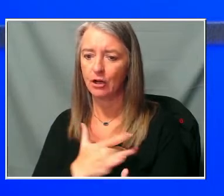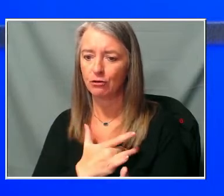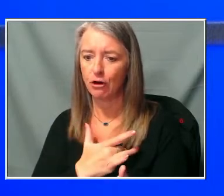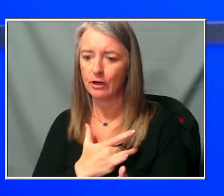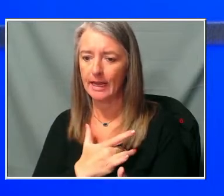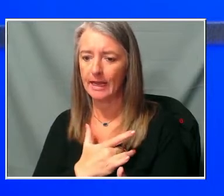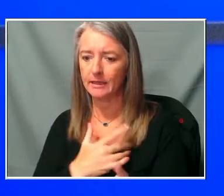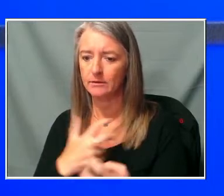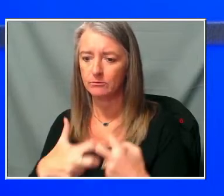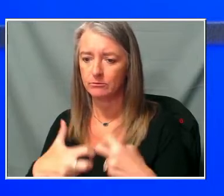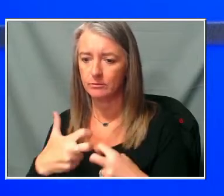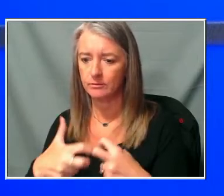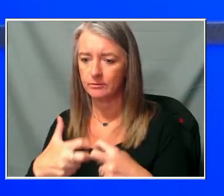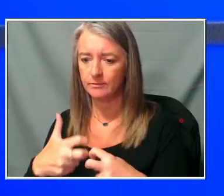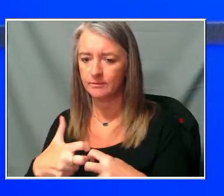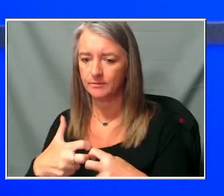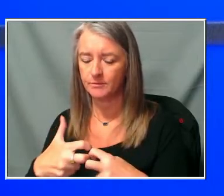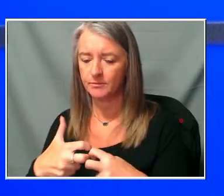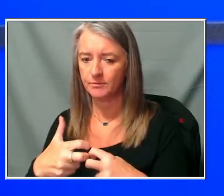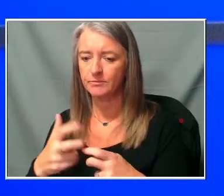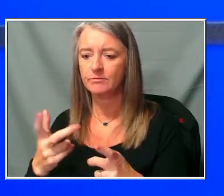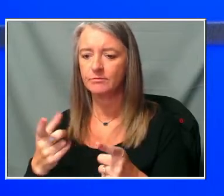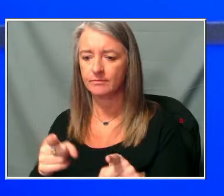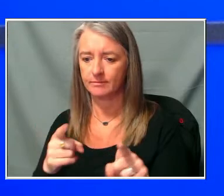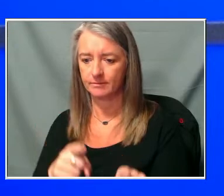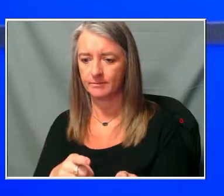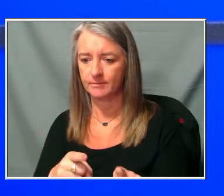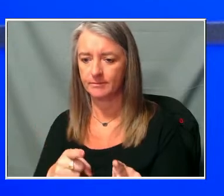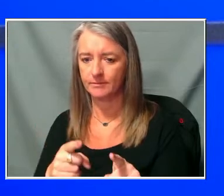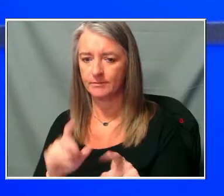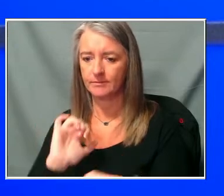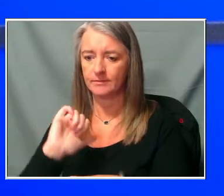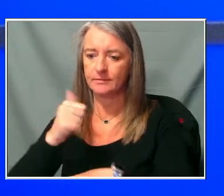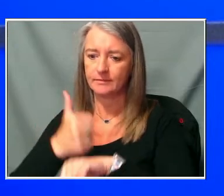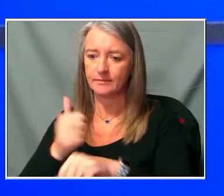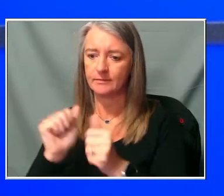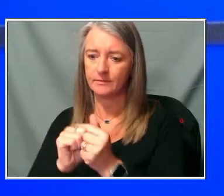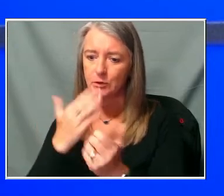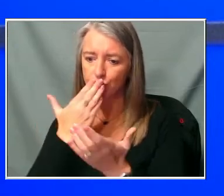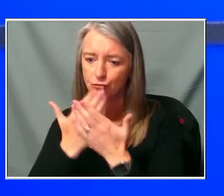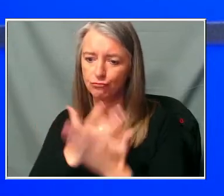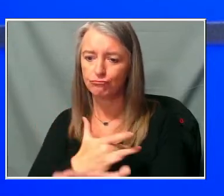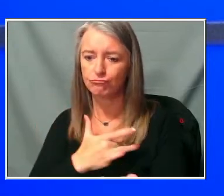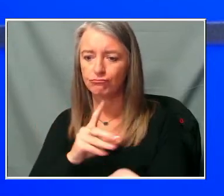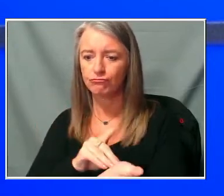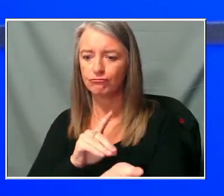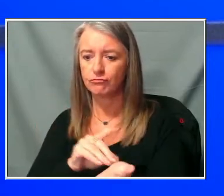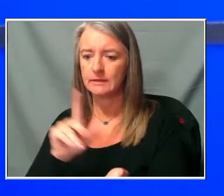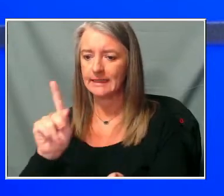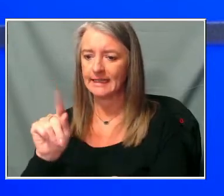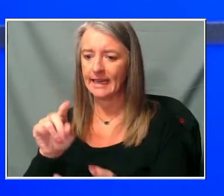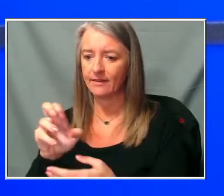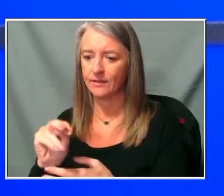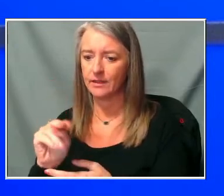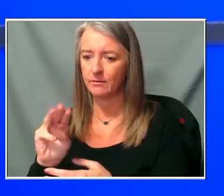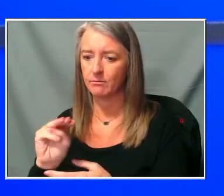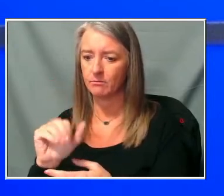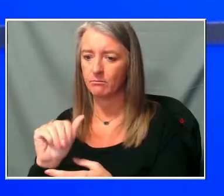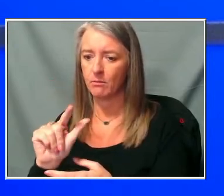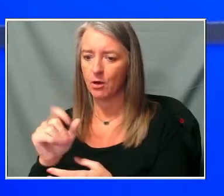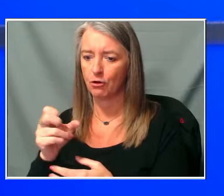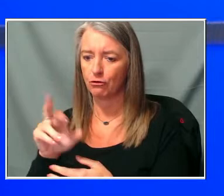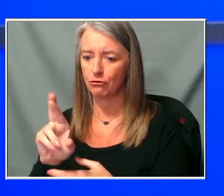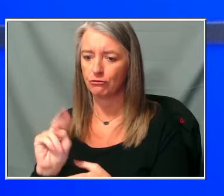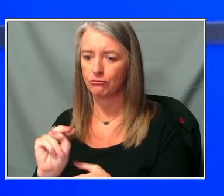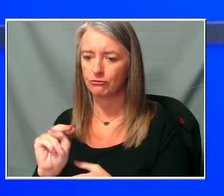DeMar Hamlin's, and you know, setting me up with a great cardiologist and Kevin Mulhern. I mean, without